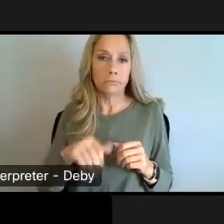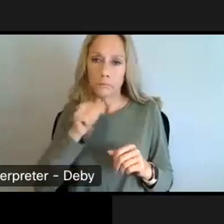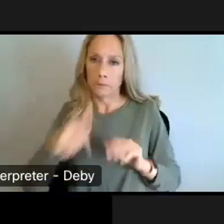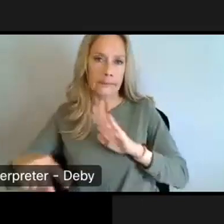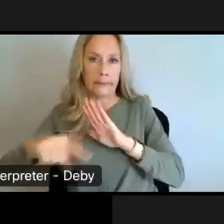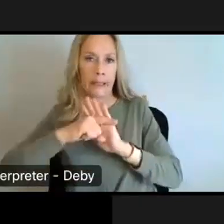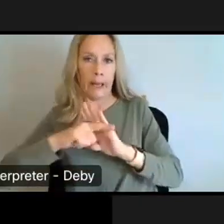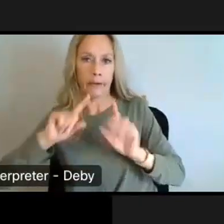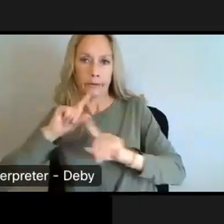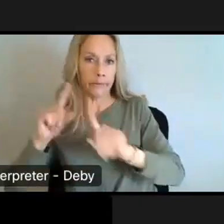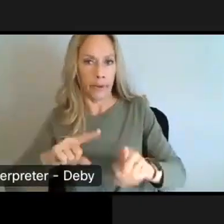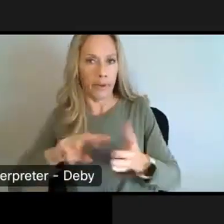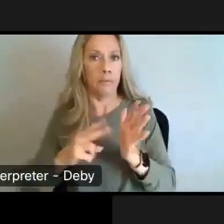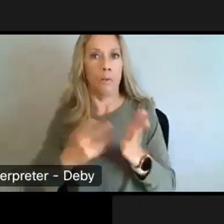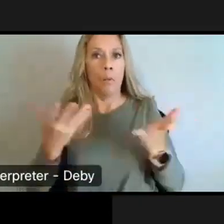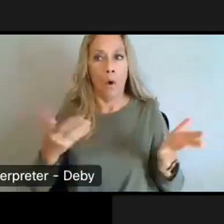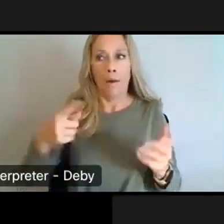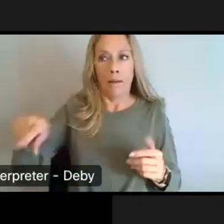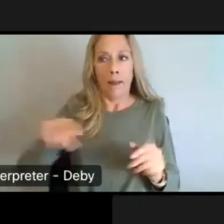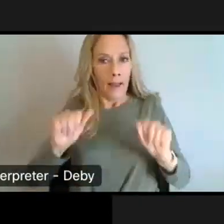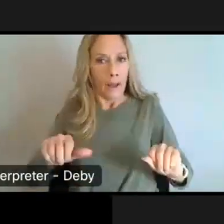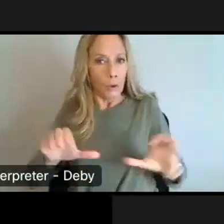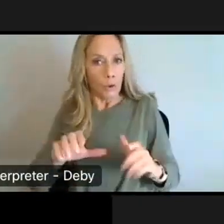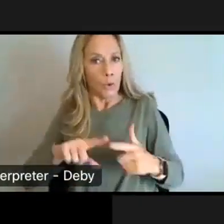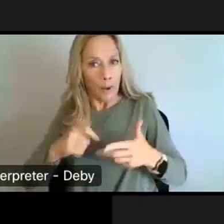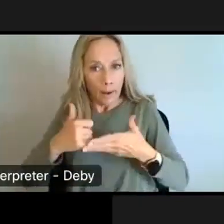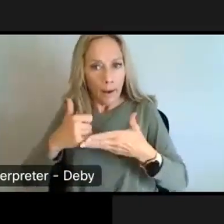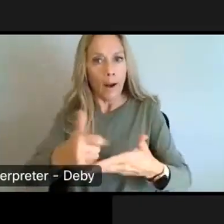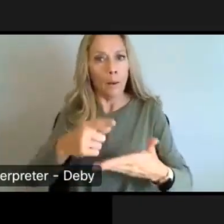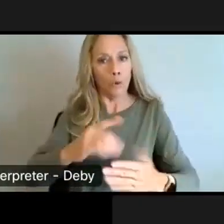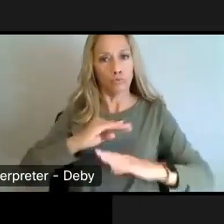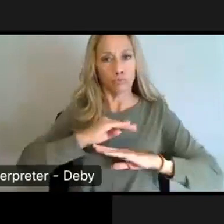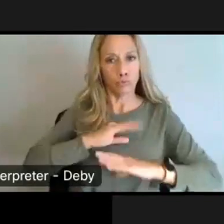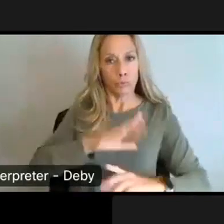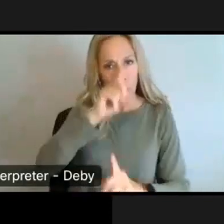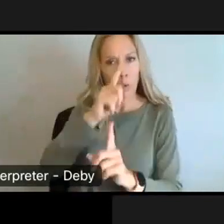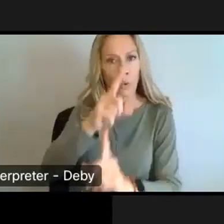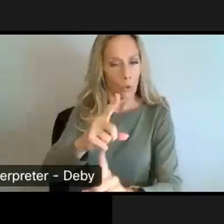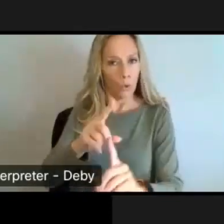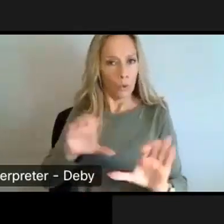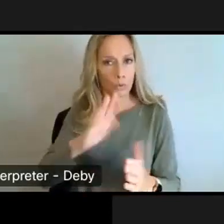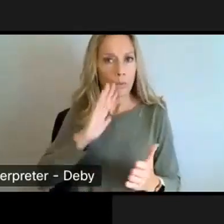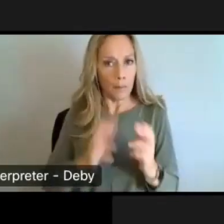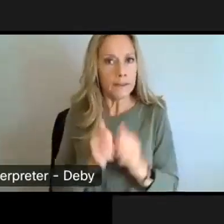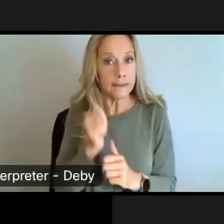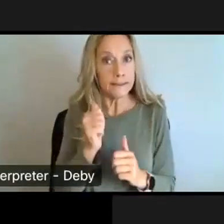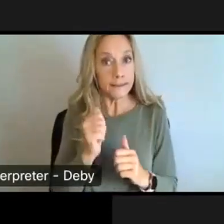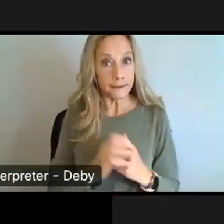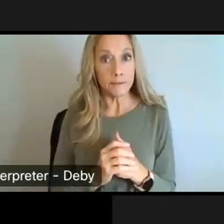always about what they can do to help you reach your goal in your employment, and strive and do the best that you can there.